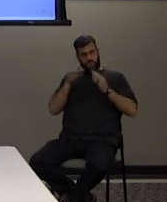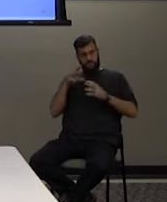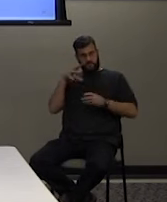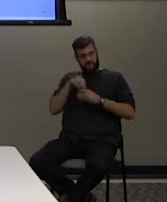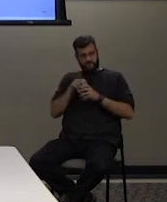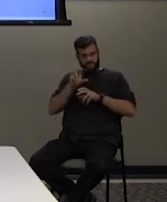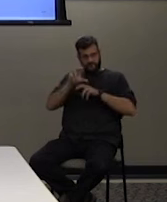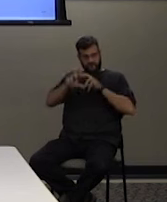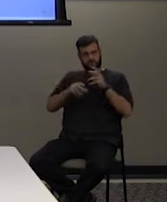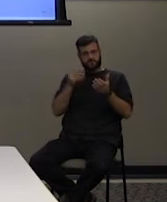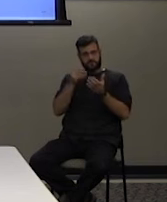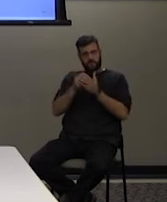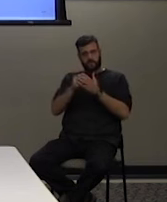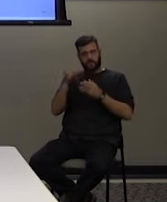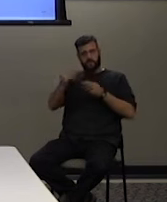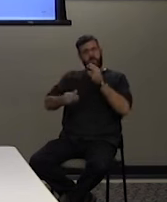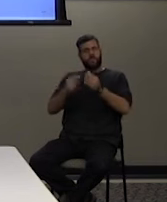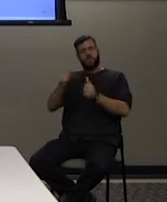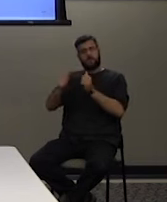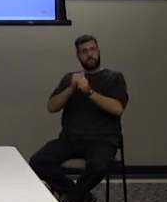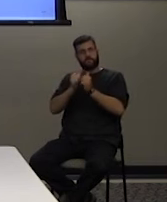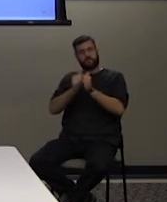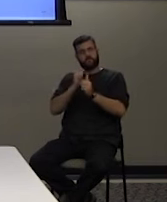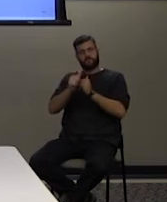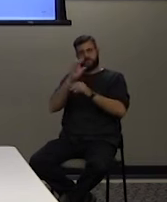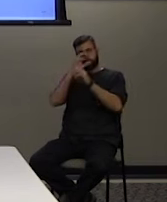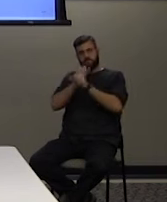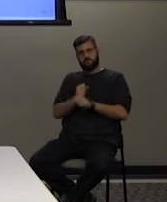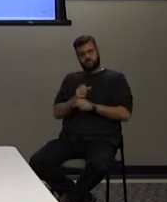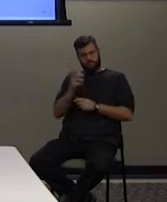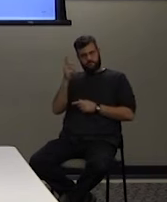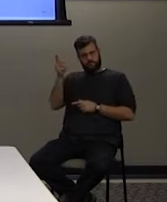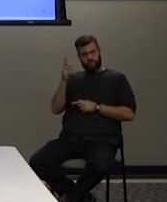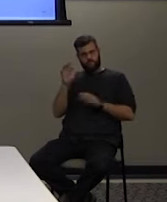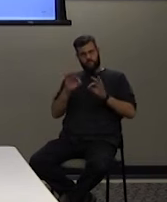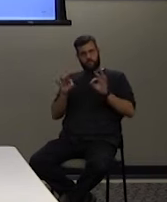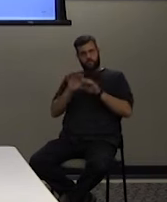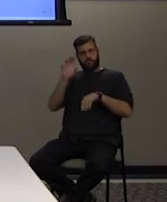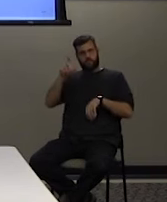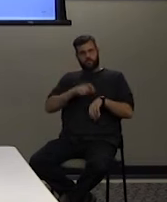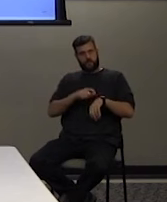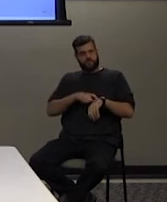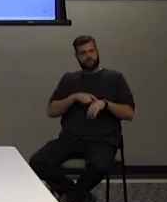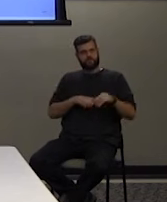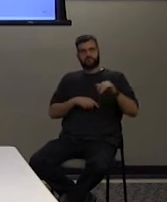a incentive perspective to make it worth their while? There it is.